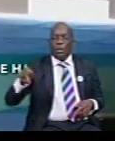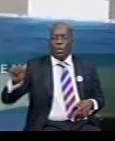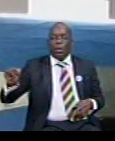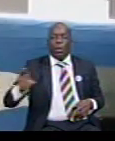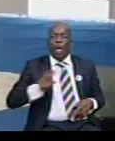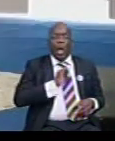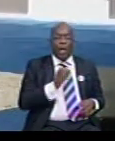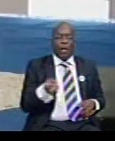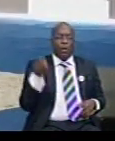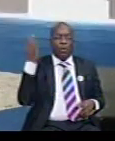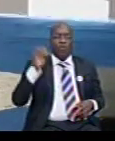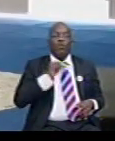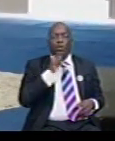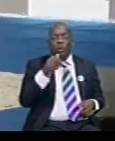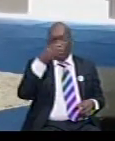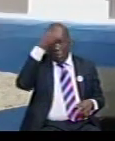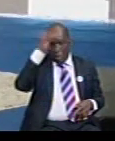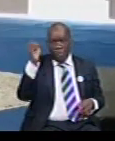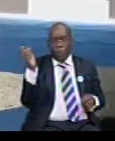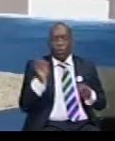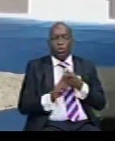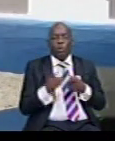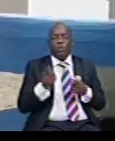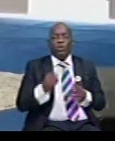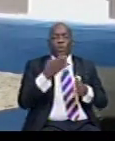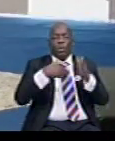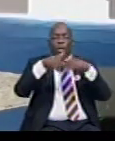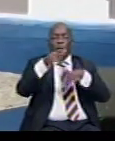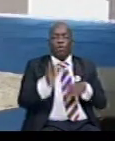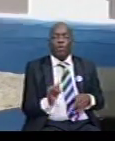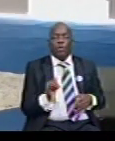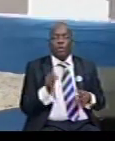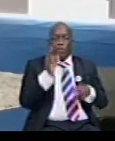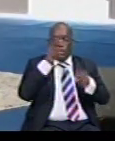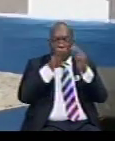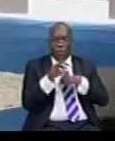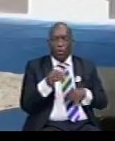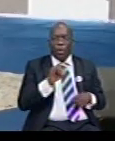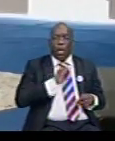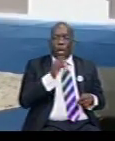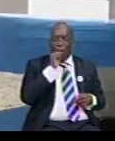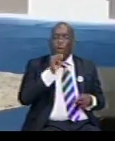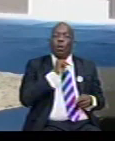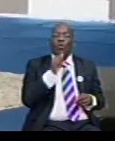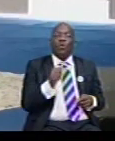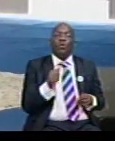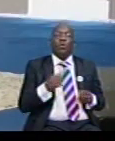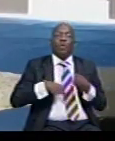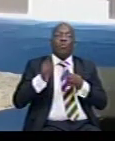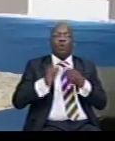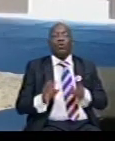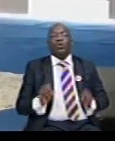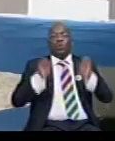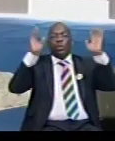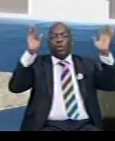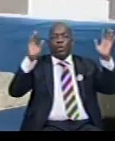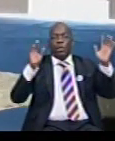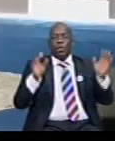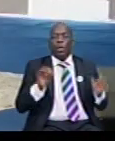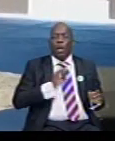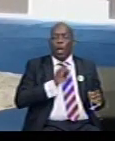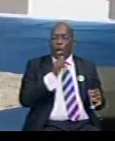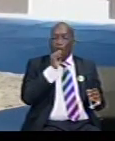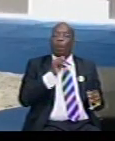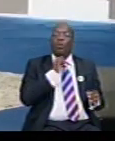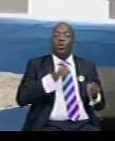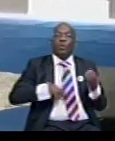disobedient unto the heavenly vision, and I'm not about to yield. I'm not about to be